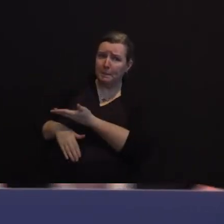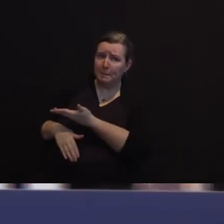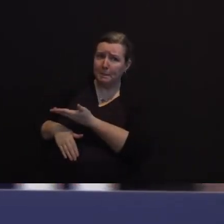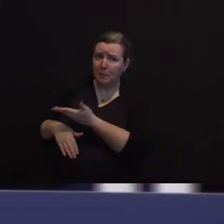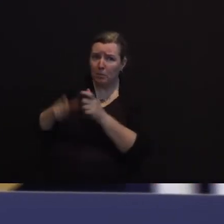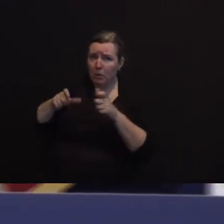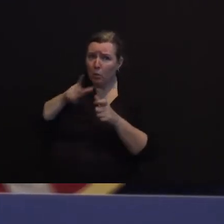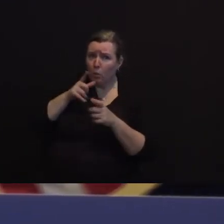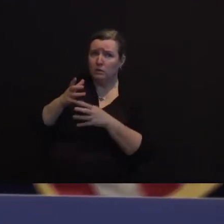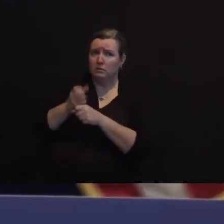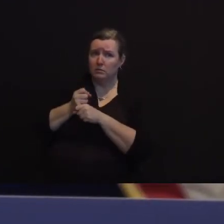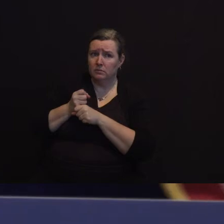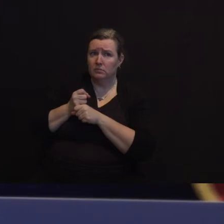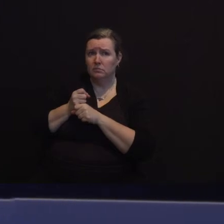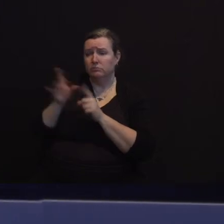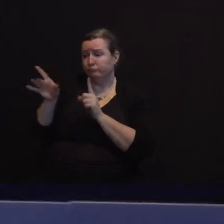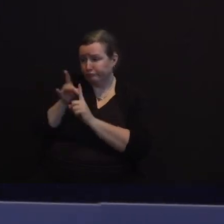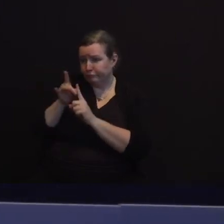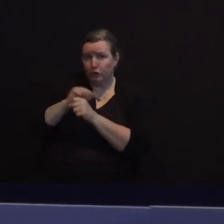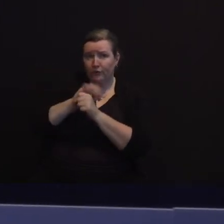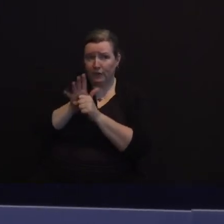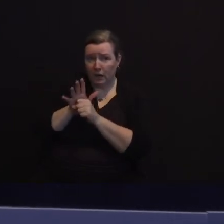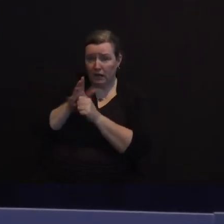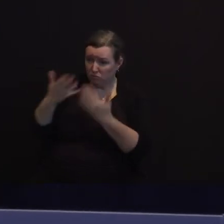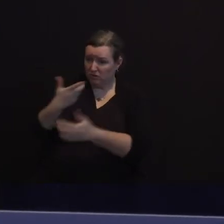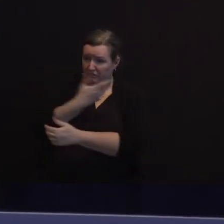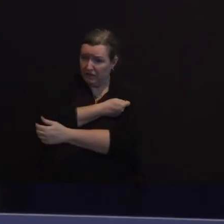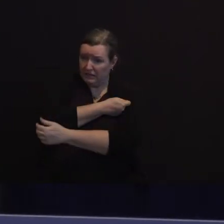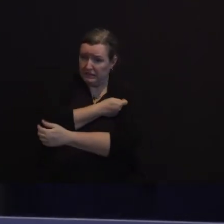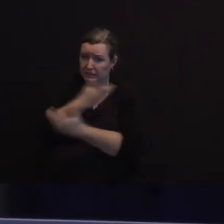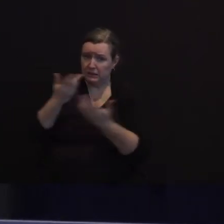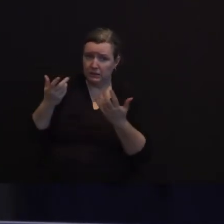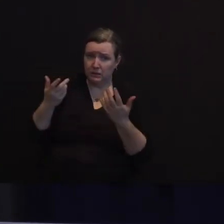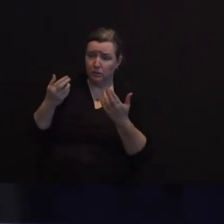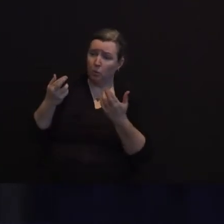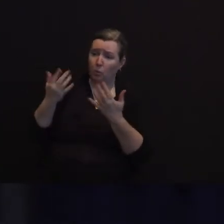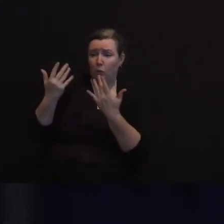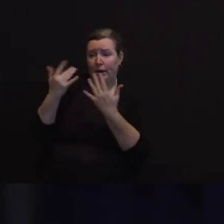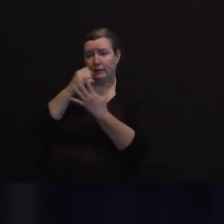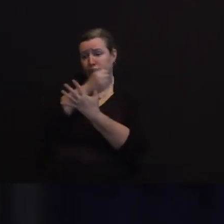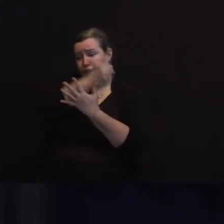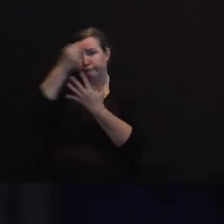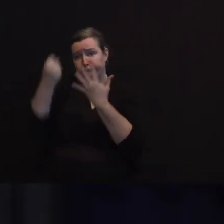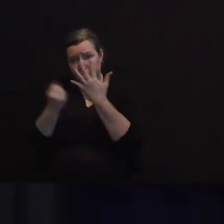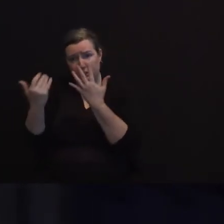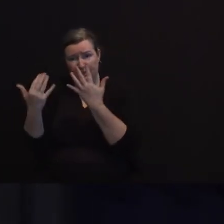Okay, let's start. I can give you the vent The vent, numbers you got the too. vents number. We have about